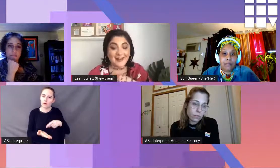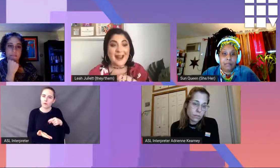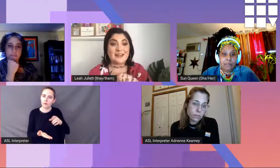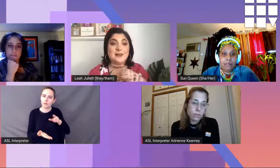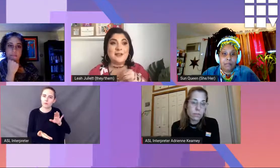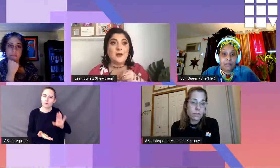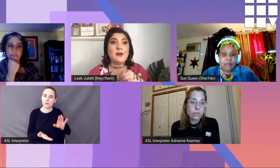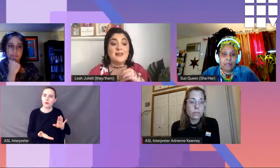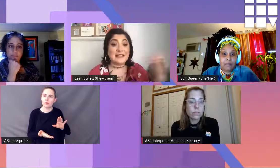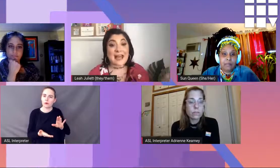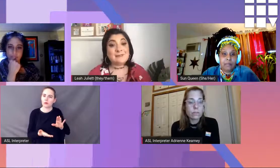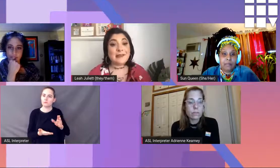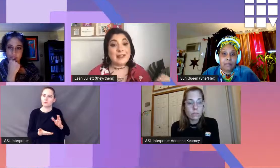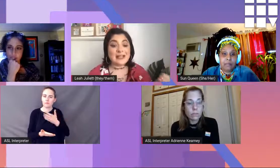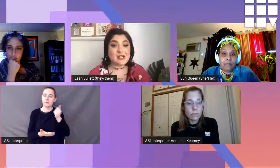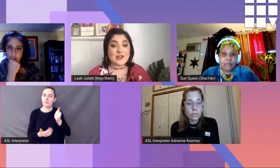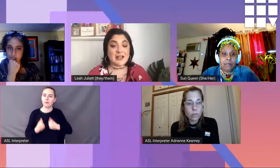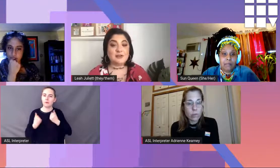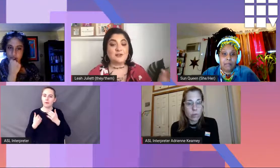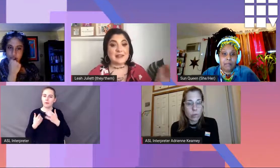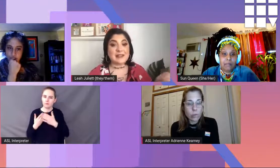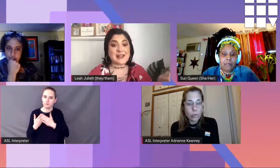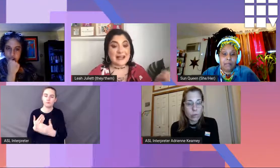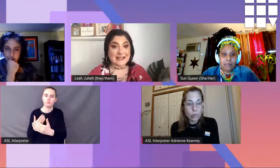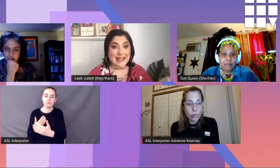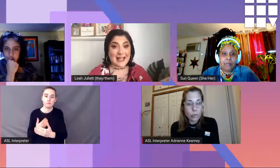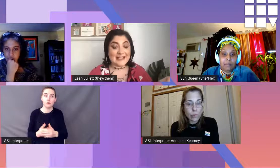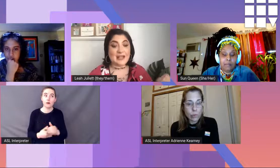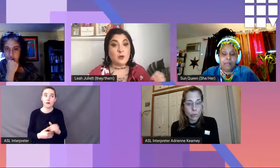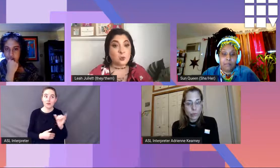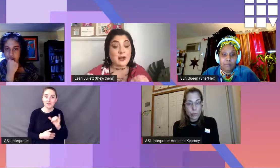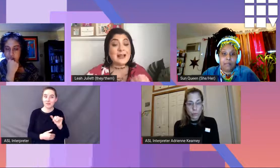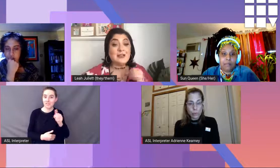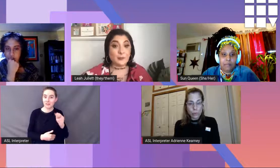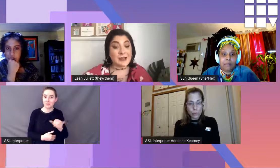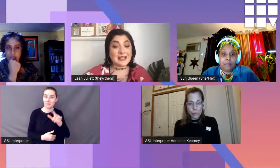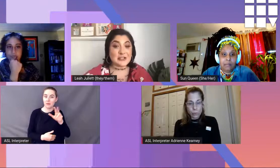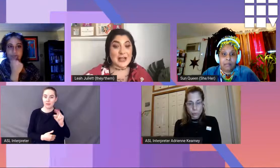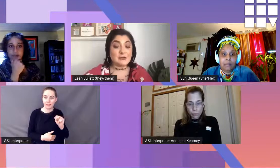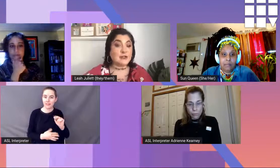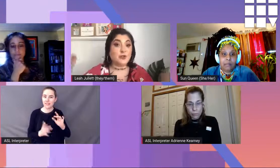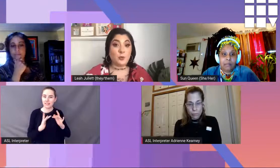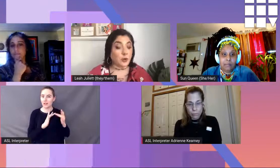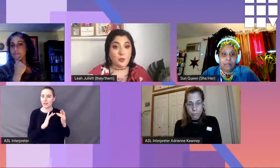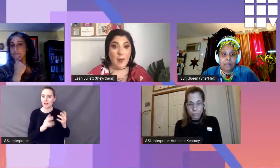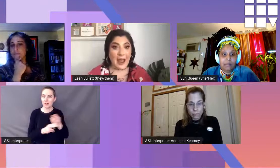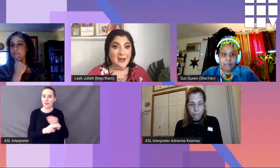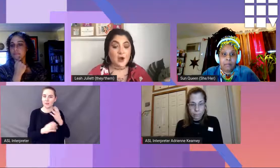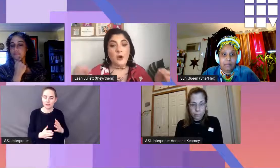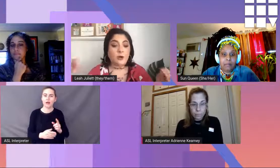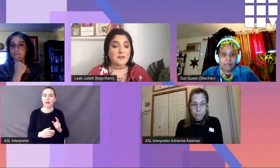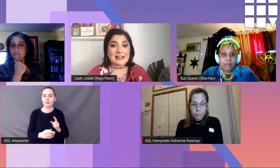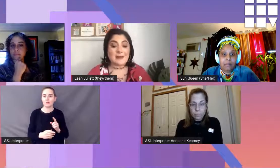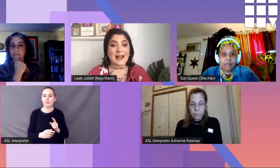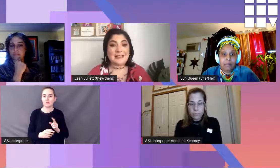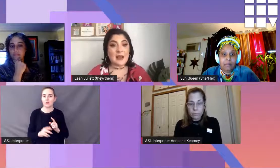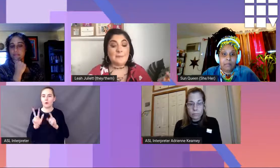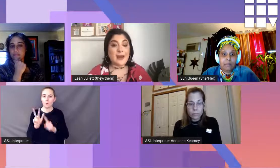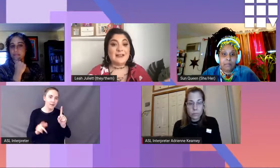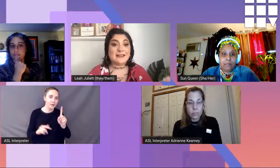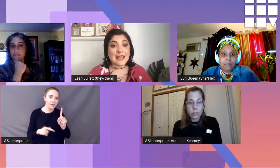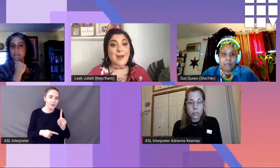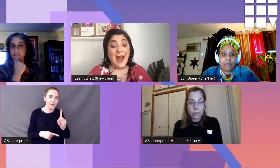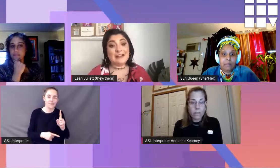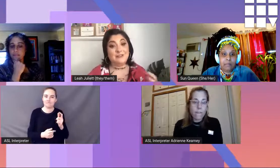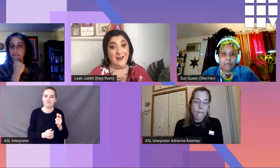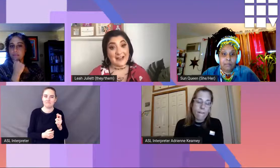me. It's also the 10 million internet users in the United States and the 1 in 3 internet users worldwide who are victimized by